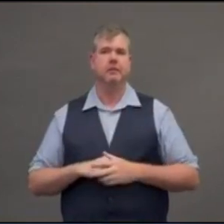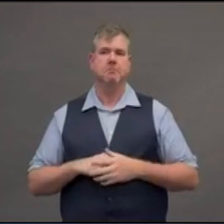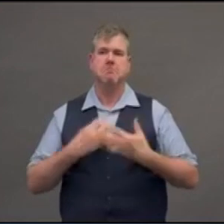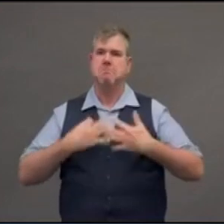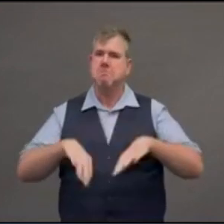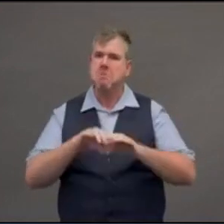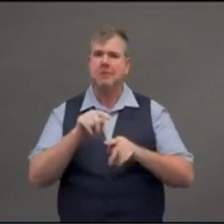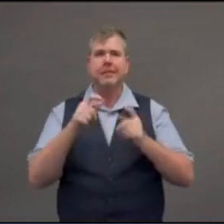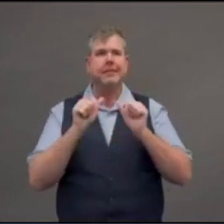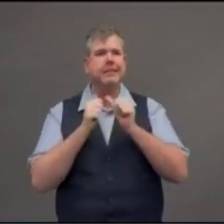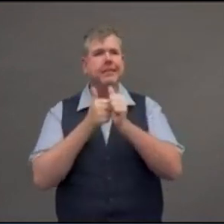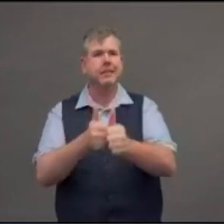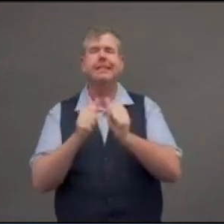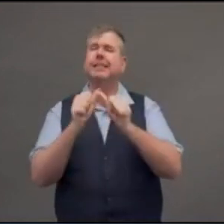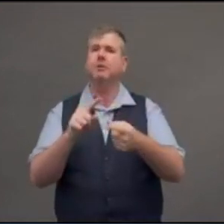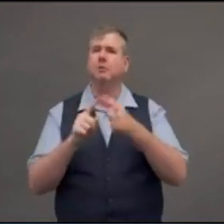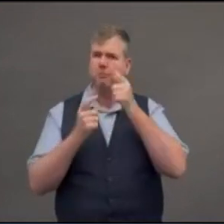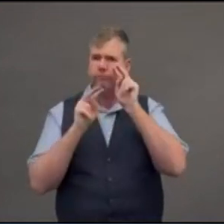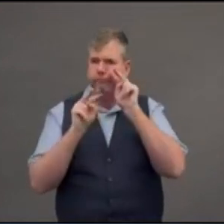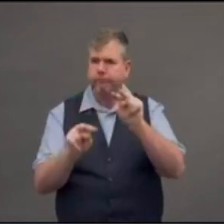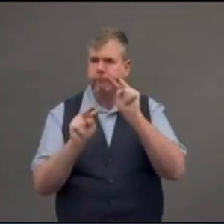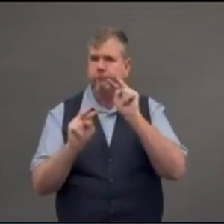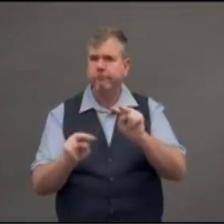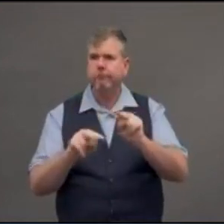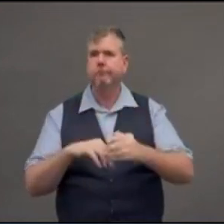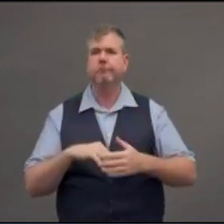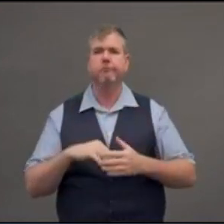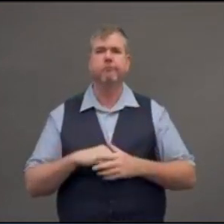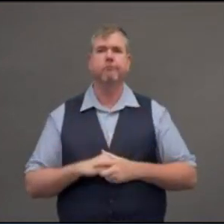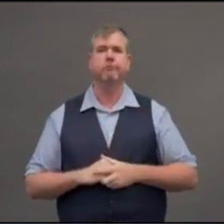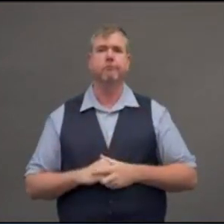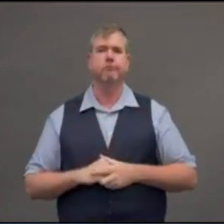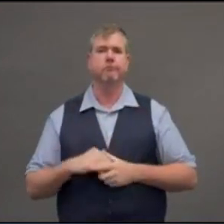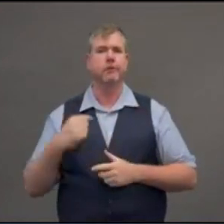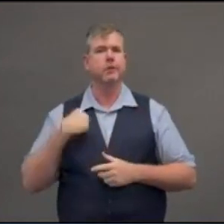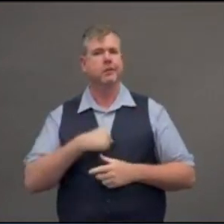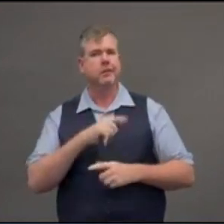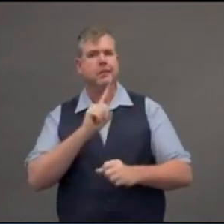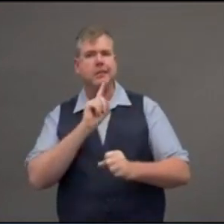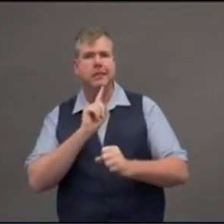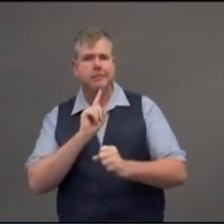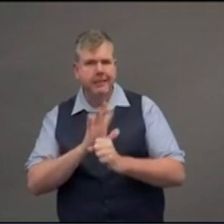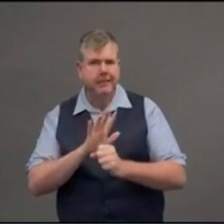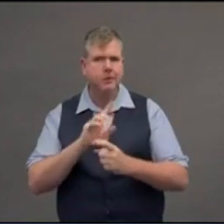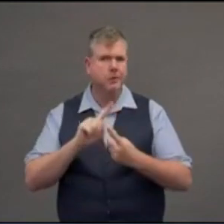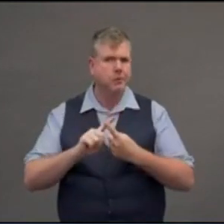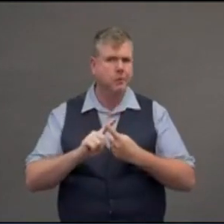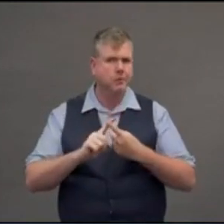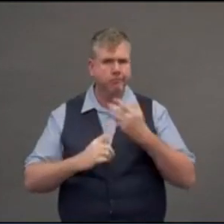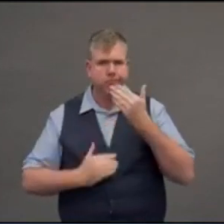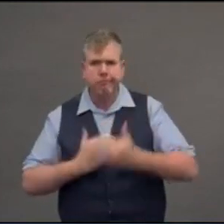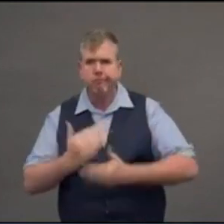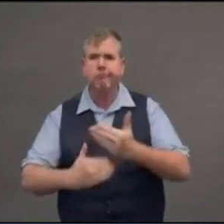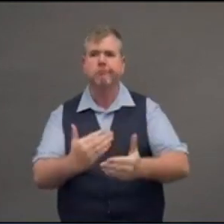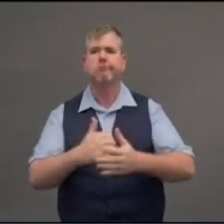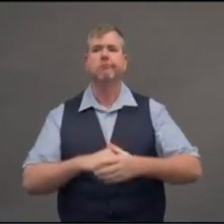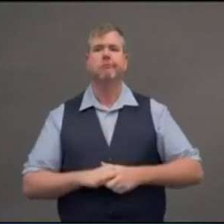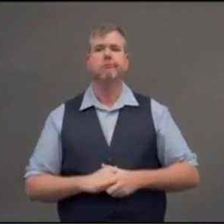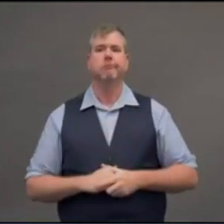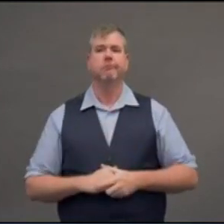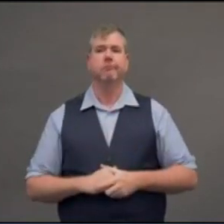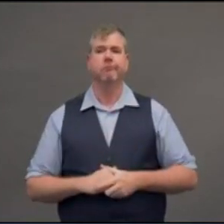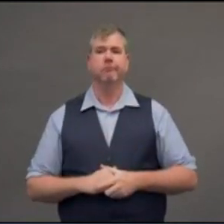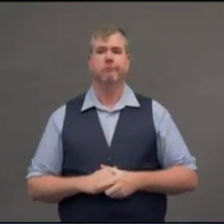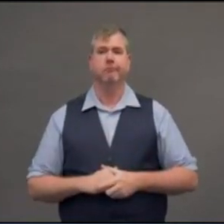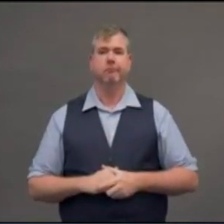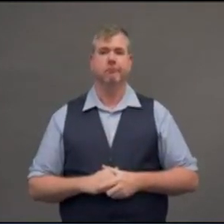conversations continue, we remain committed to the process that we outlined when we issued this last order by Dr. Cody, and we'll keep you